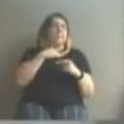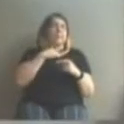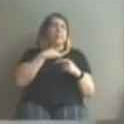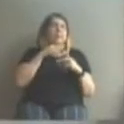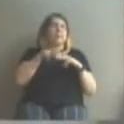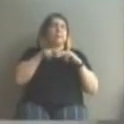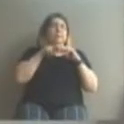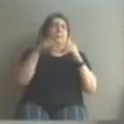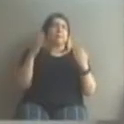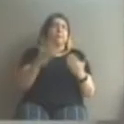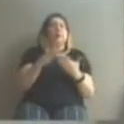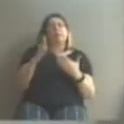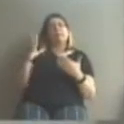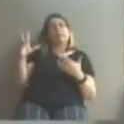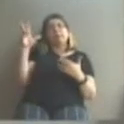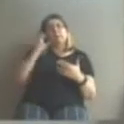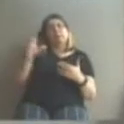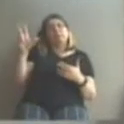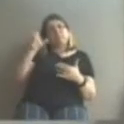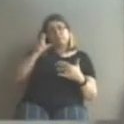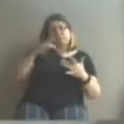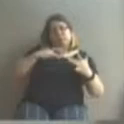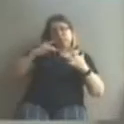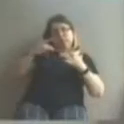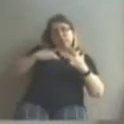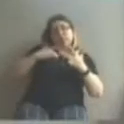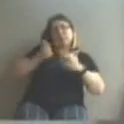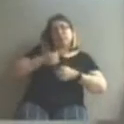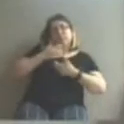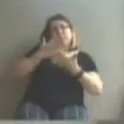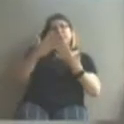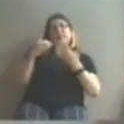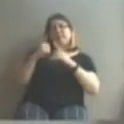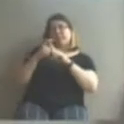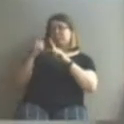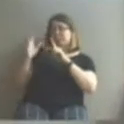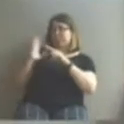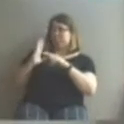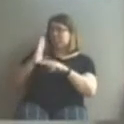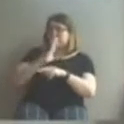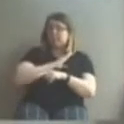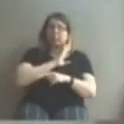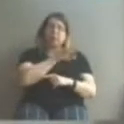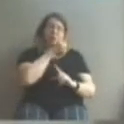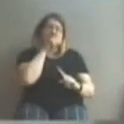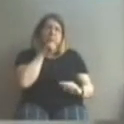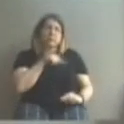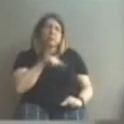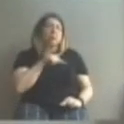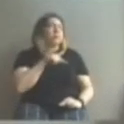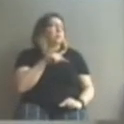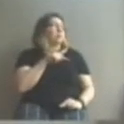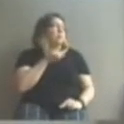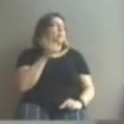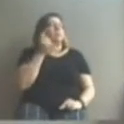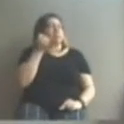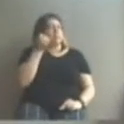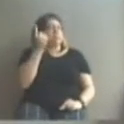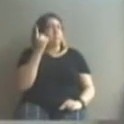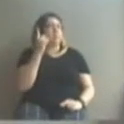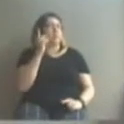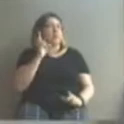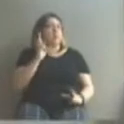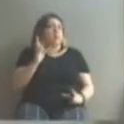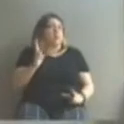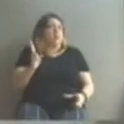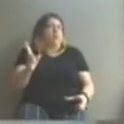sitting here listening to all the concerns that were expressed by my fellow colleagues and your all's answer to them, I understand the urgency